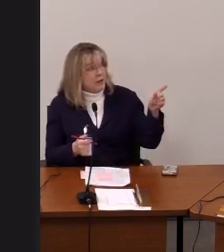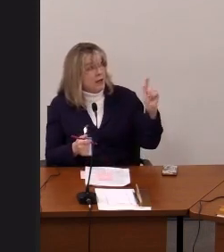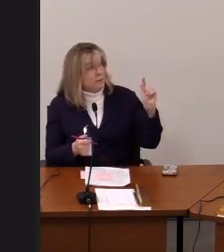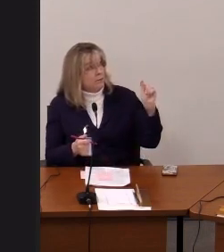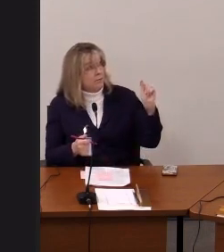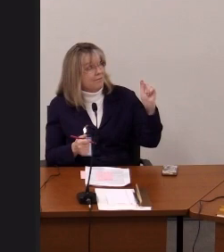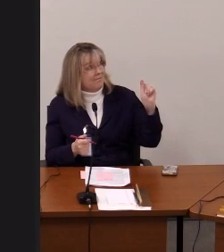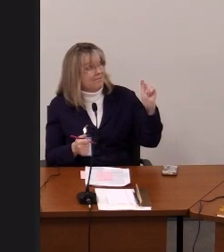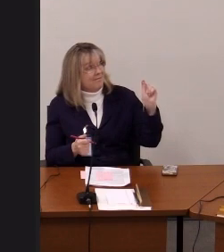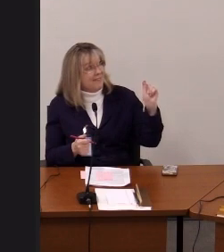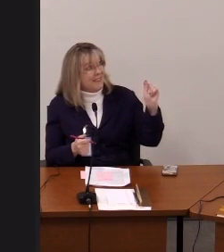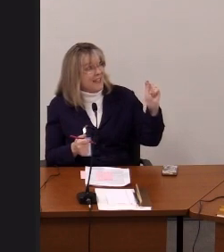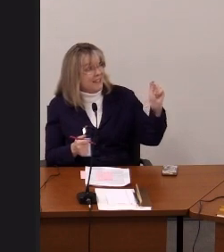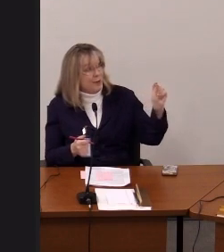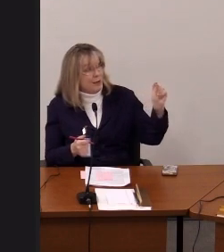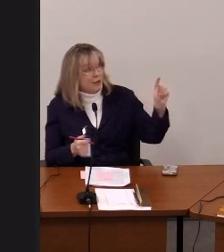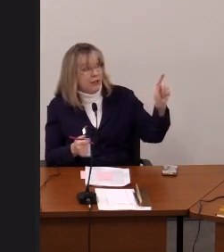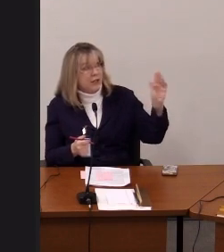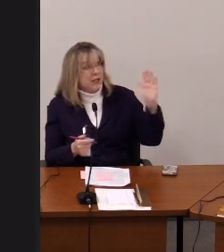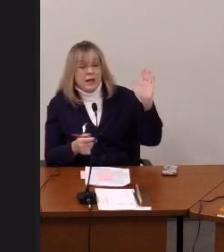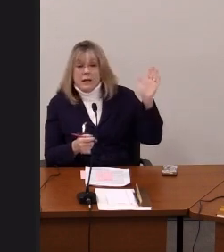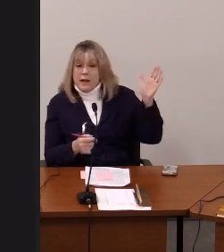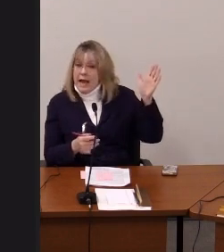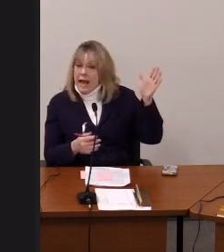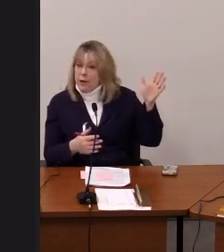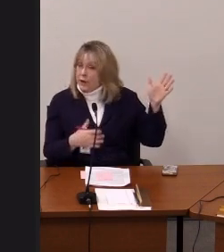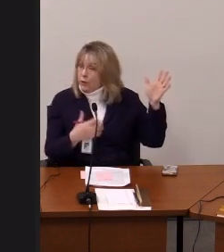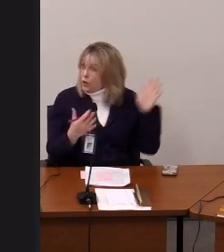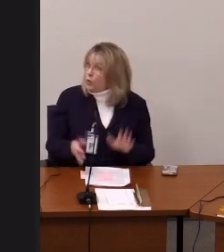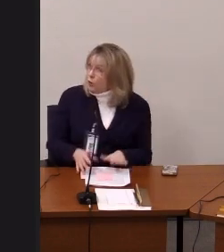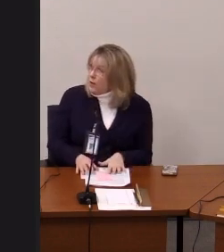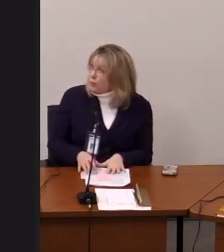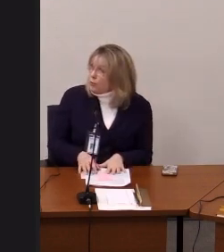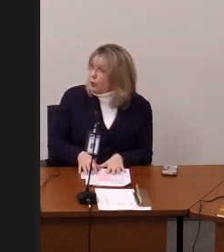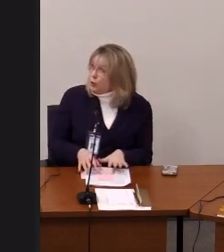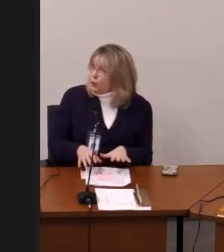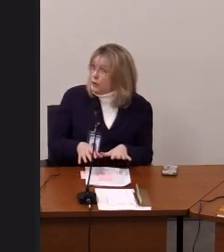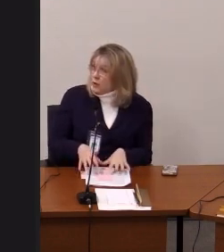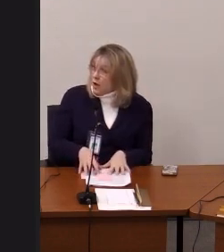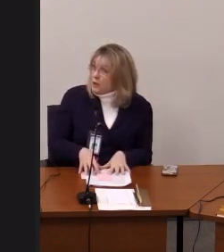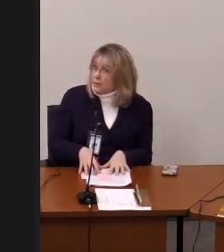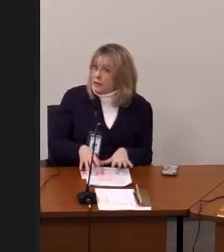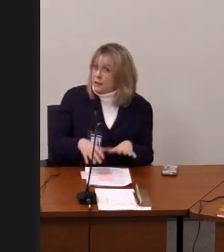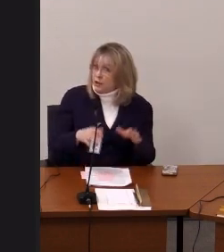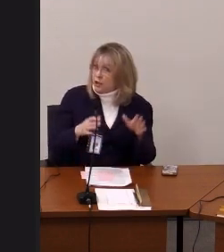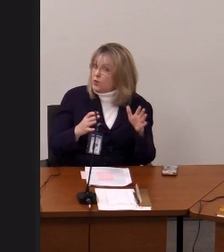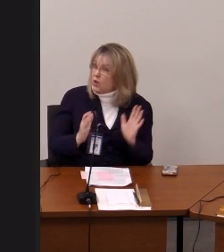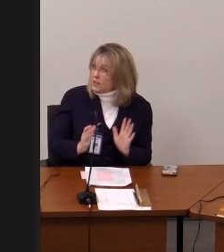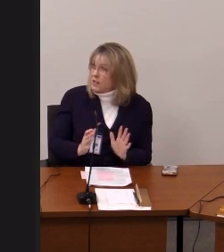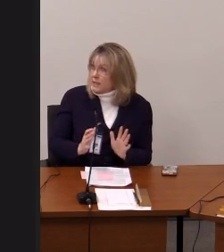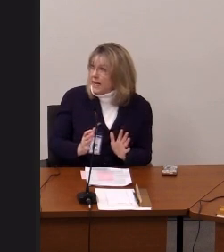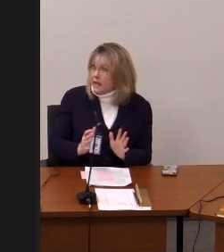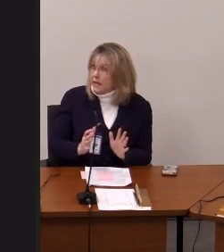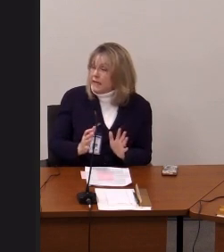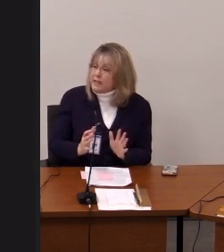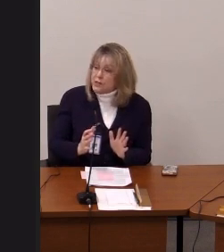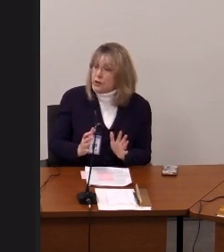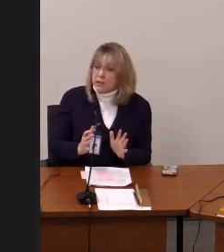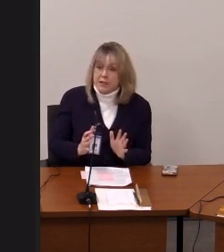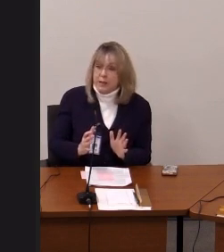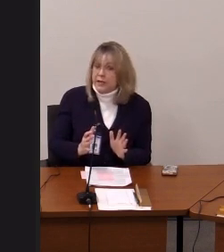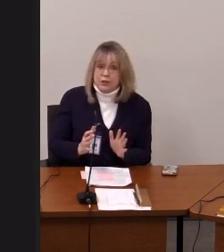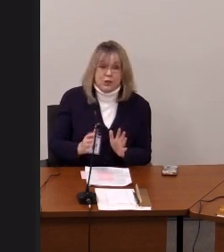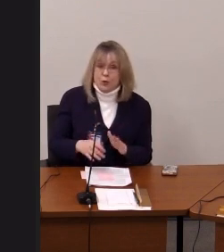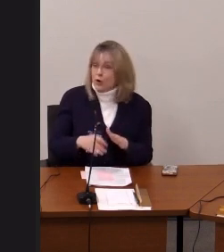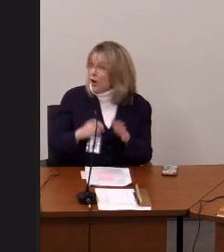slide, please, Stacey, we appreciate it. We're going to run through the document, just what's contained in it.